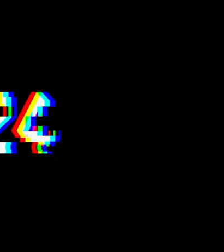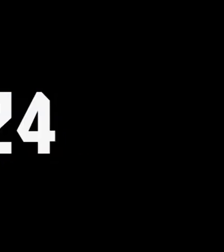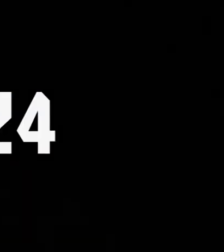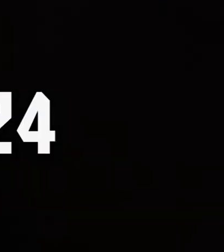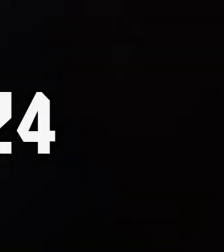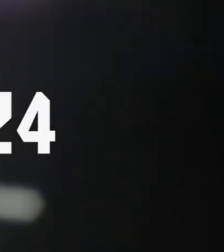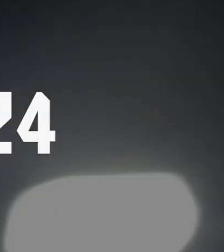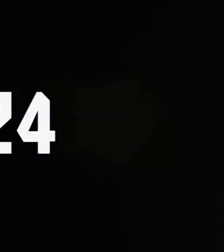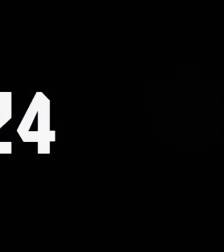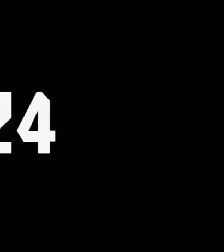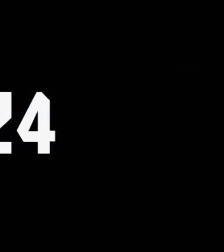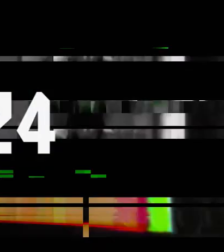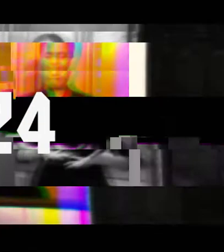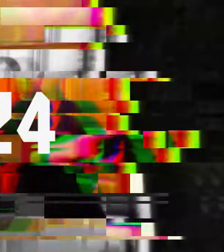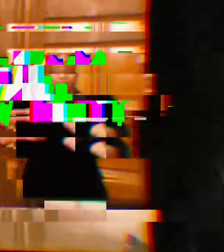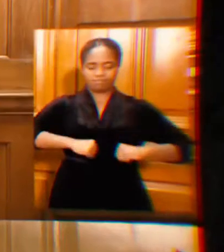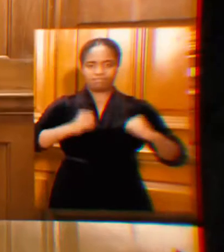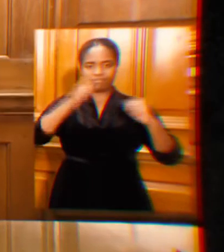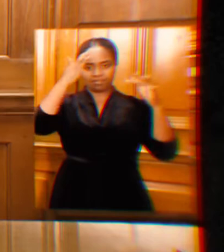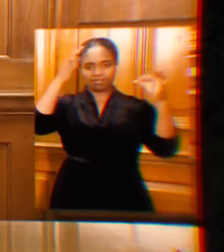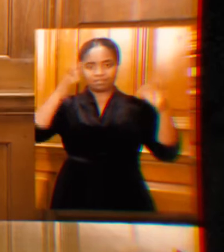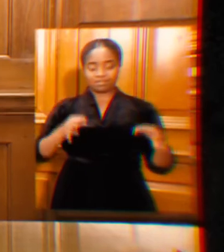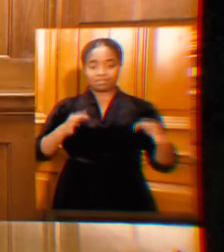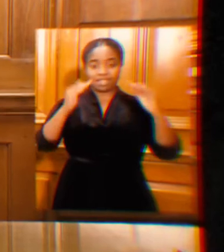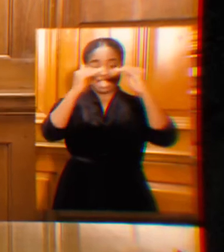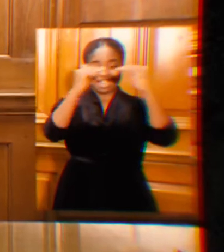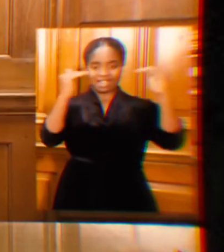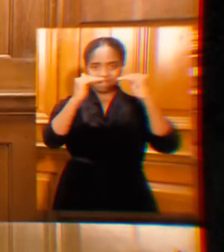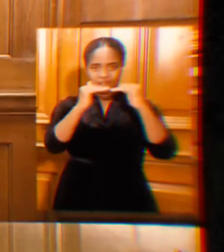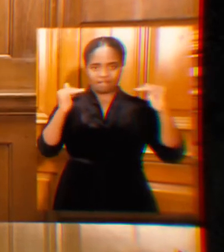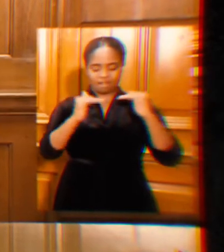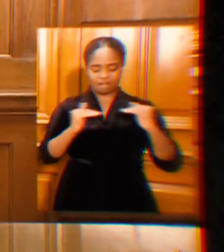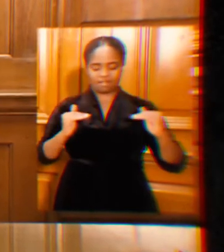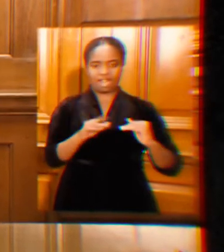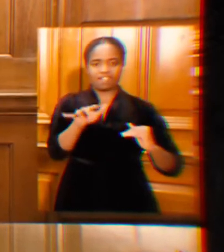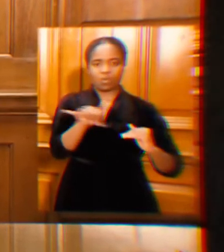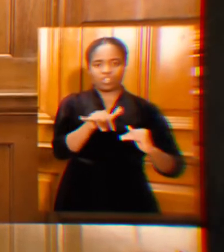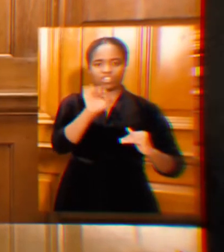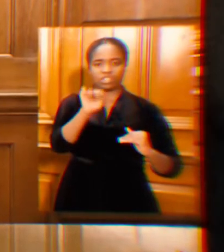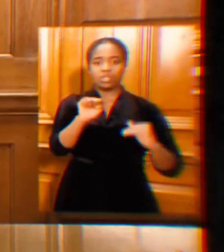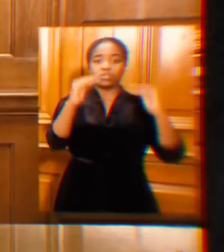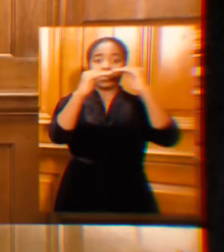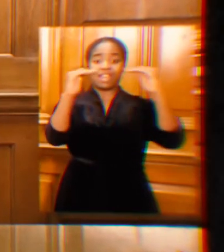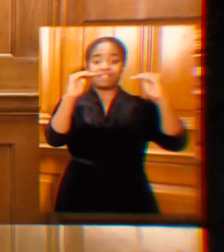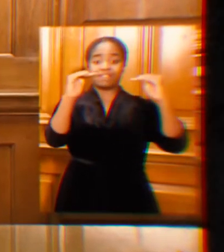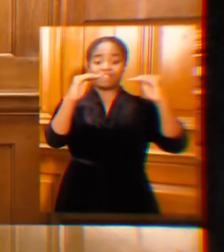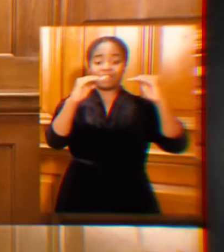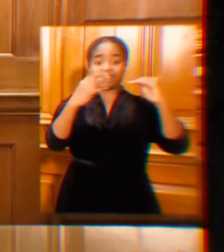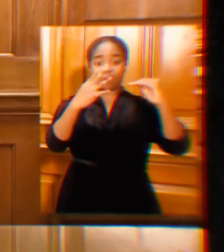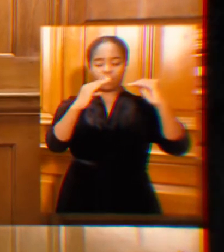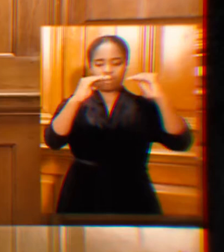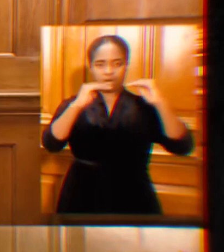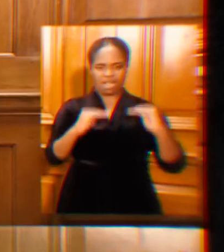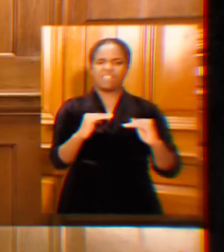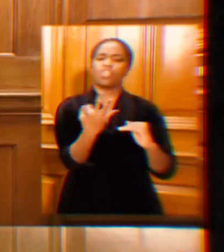Cabinet has determined that the alert level for the whole country should be lowered from level 4 to